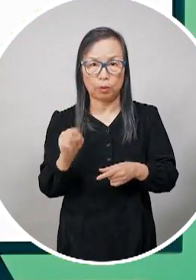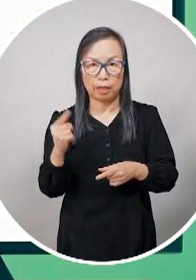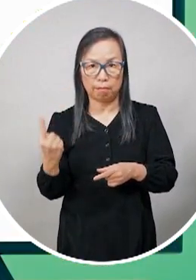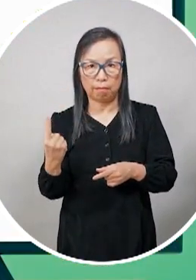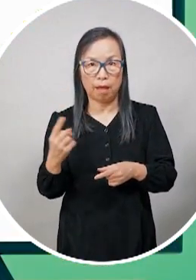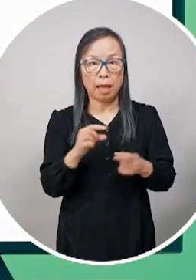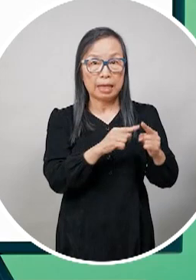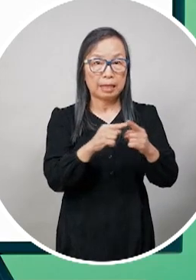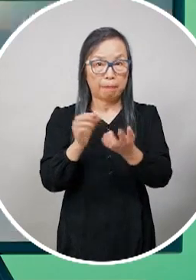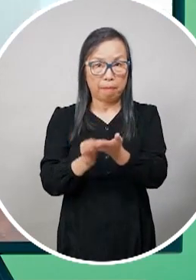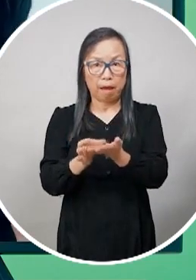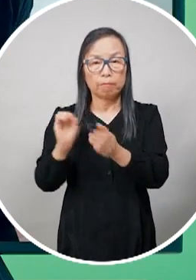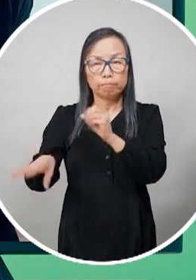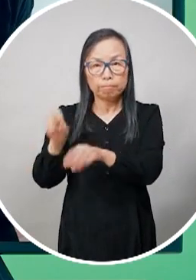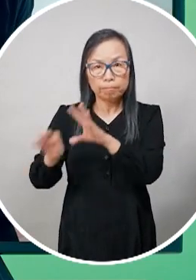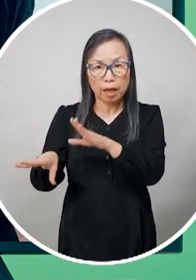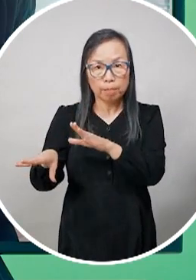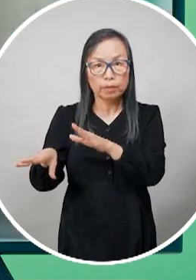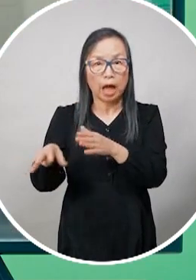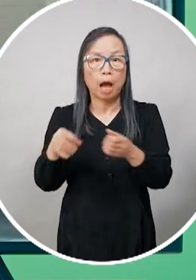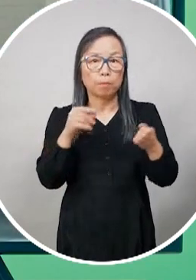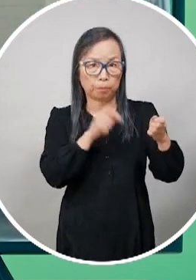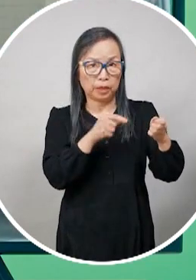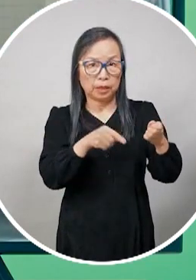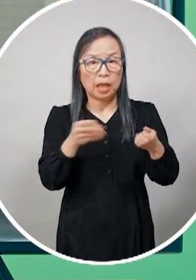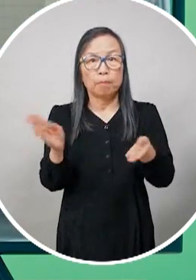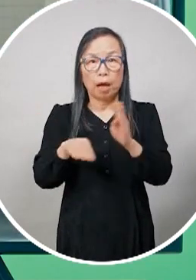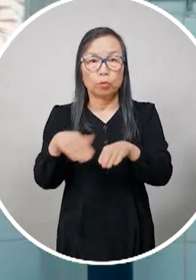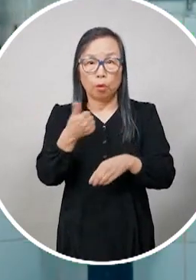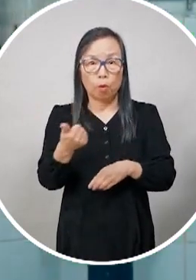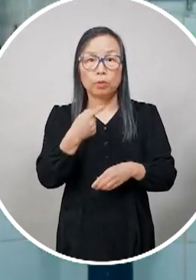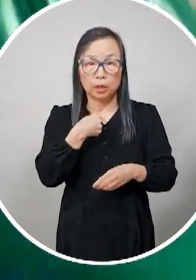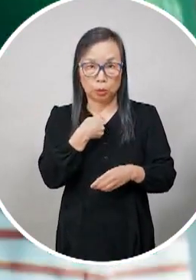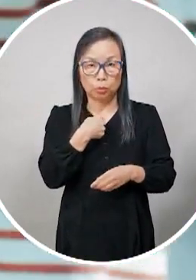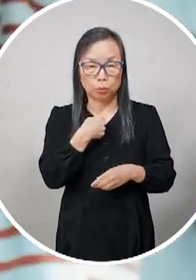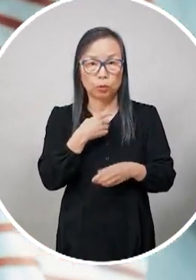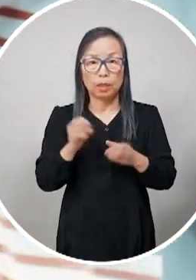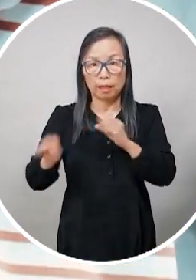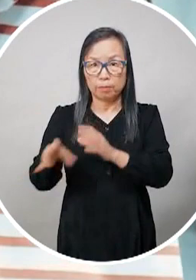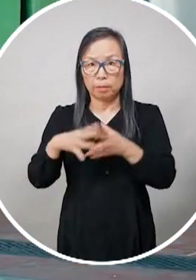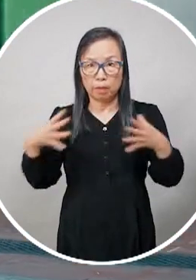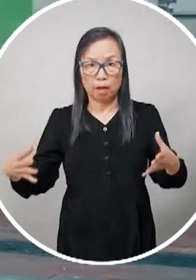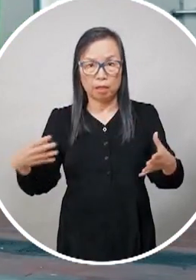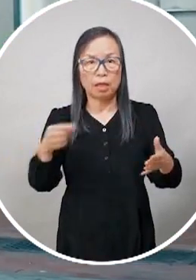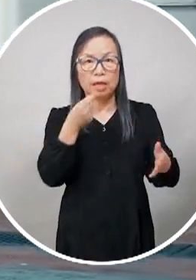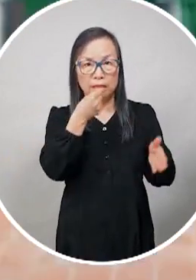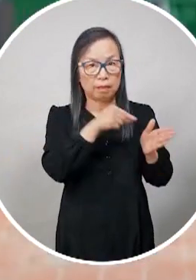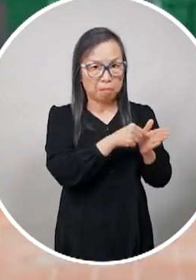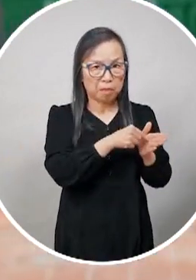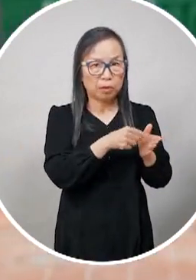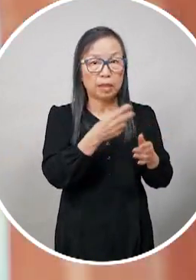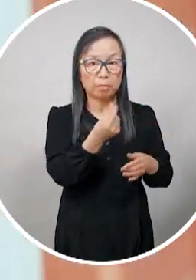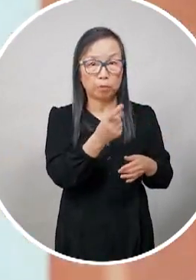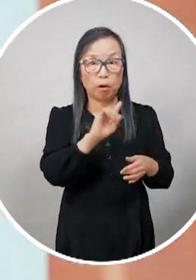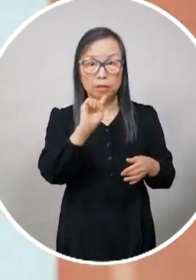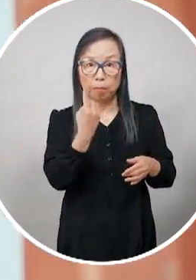at 11 cents per liter. When disposing of waste at these places, you must use designated bags. Affix designated labels to oversized